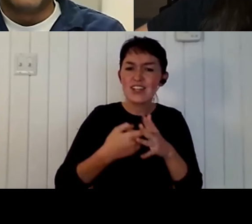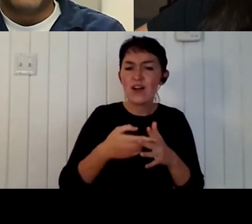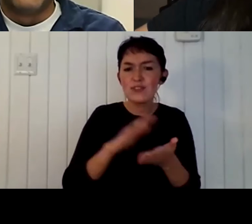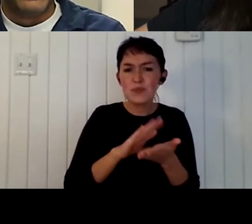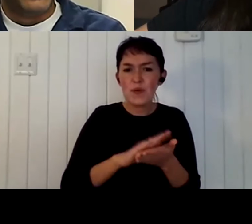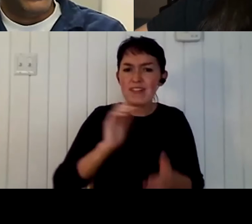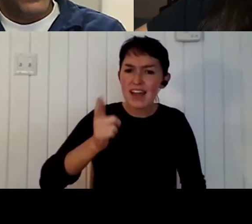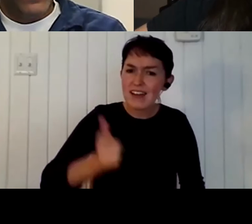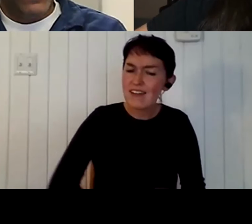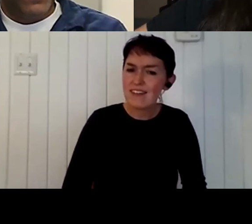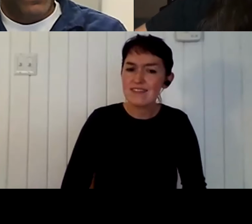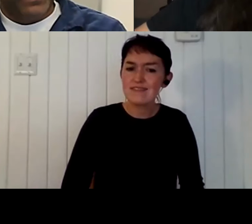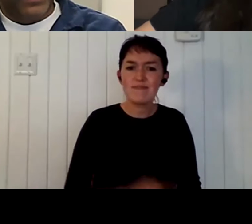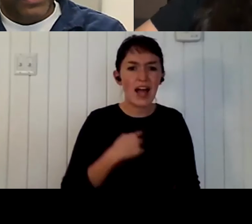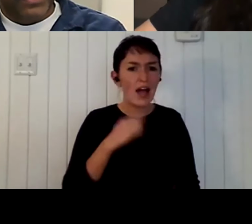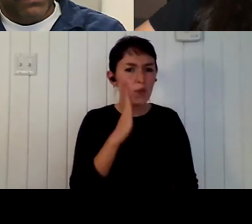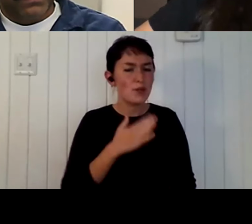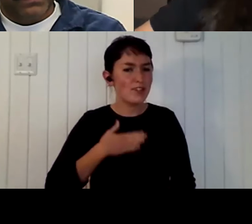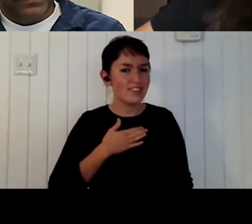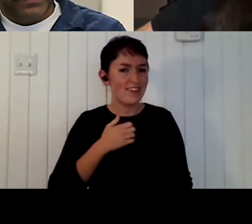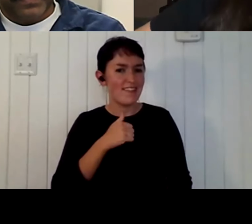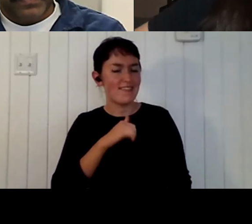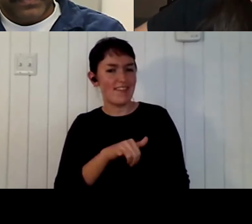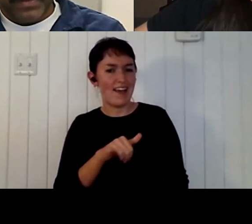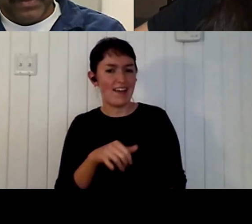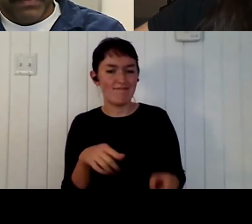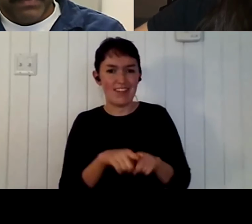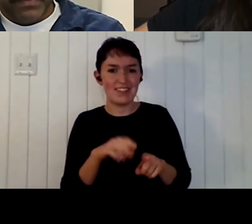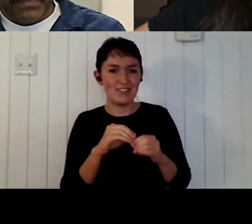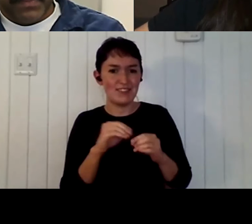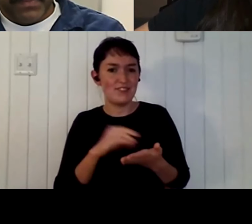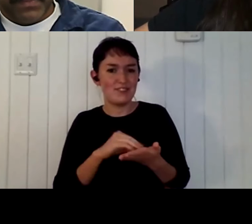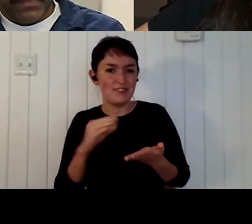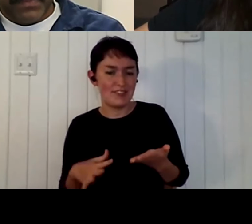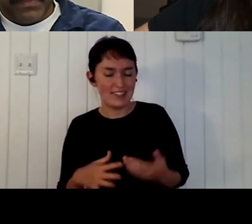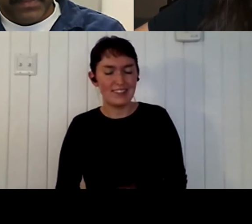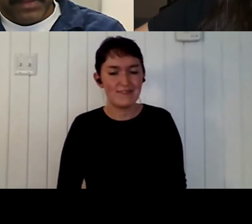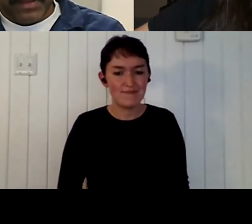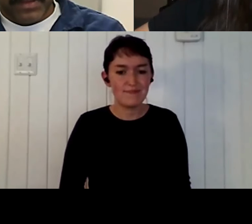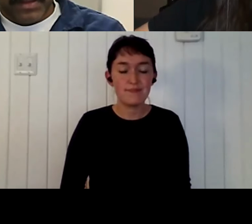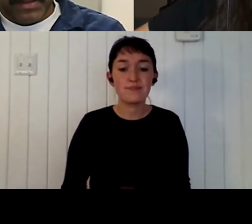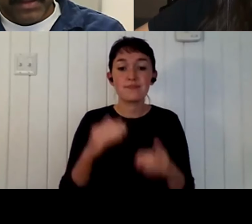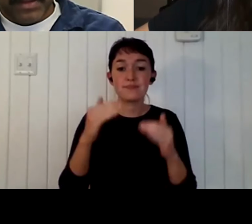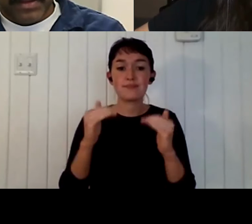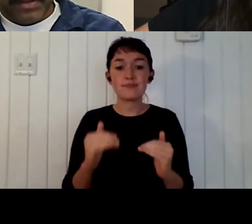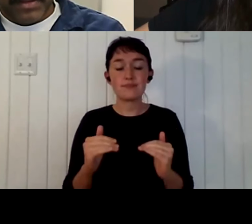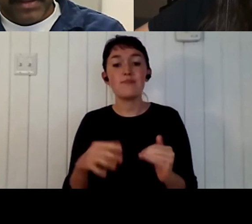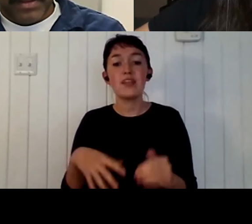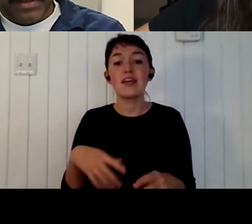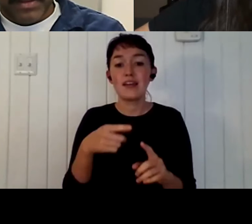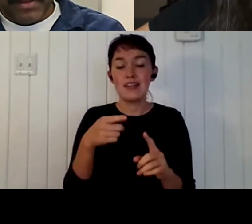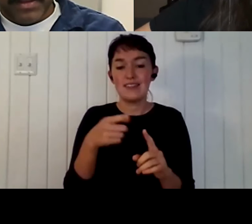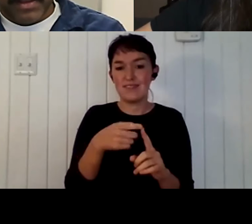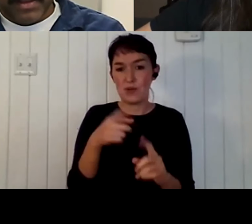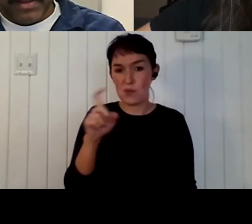early. All right, the next question is from Gabrielle. Is there any research on how daylight savings time affects